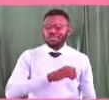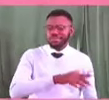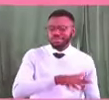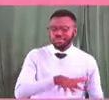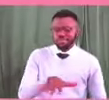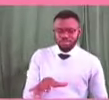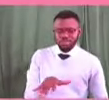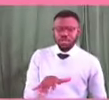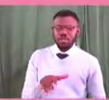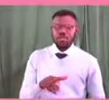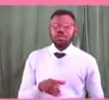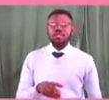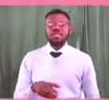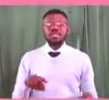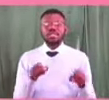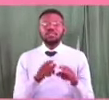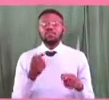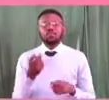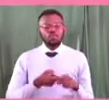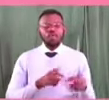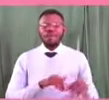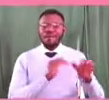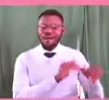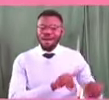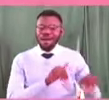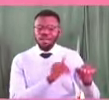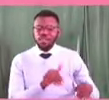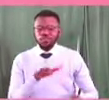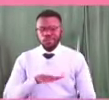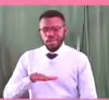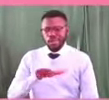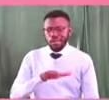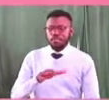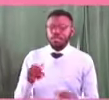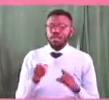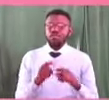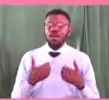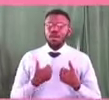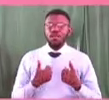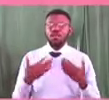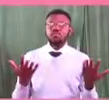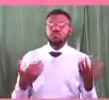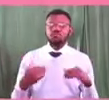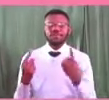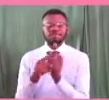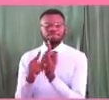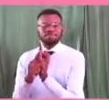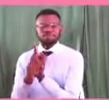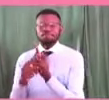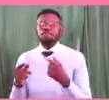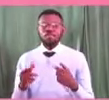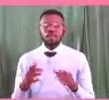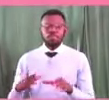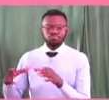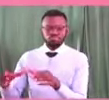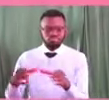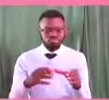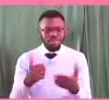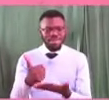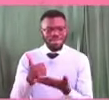components of our agro-industry and food security, as well as the cross-cutting enablers of our